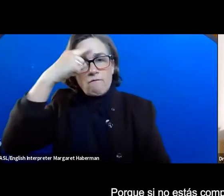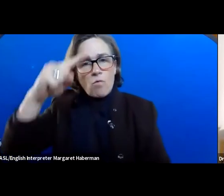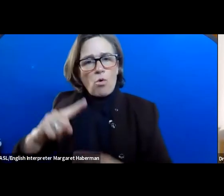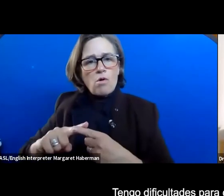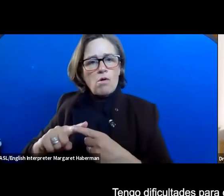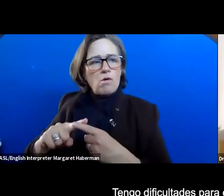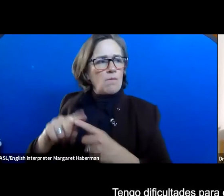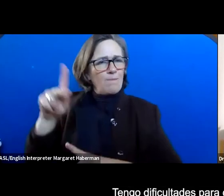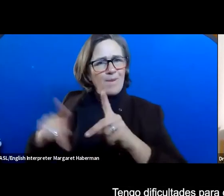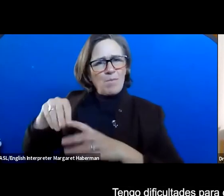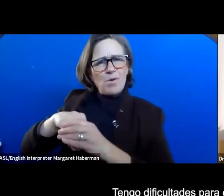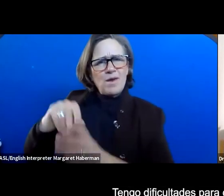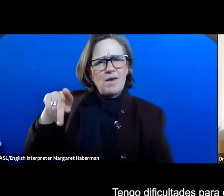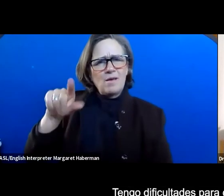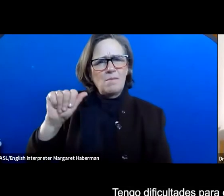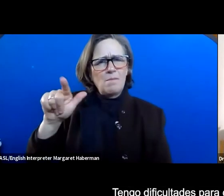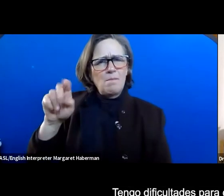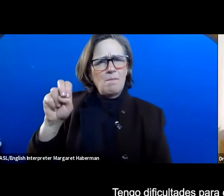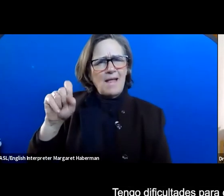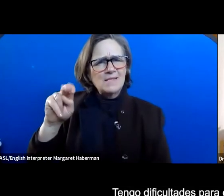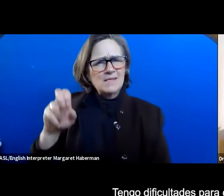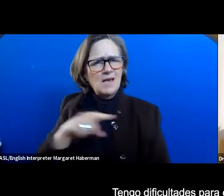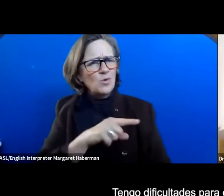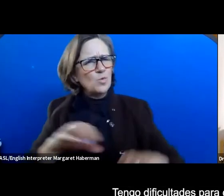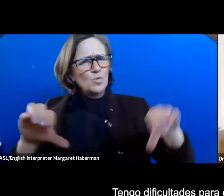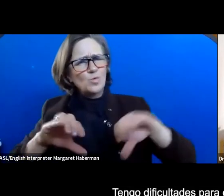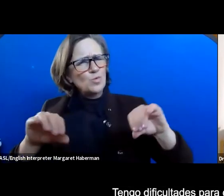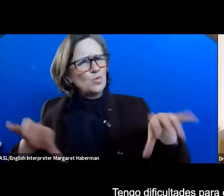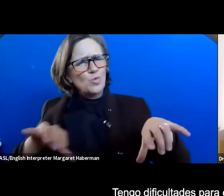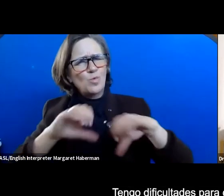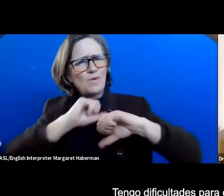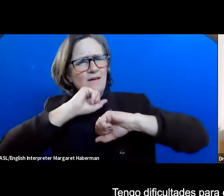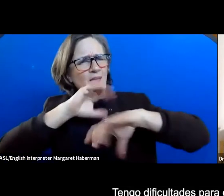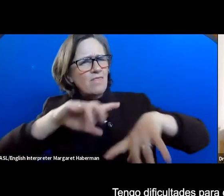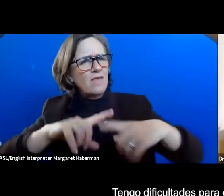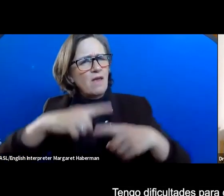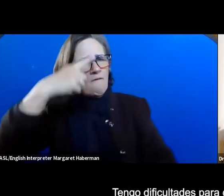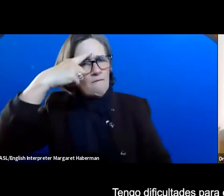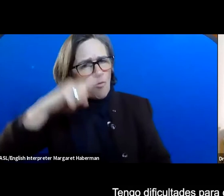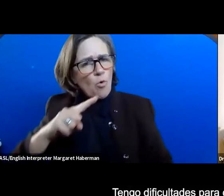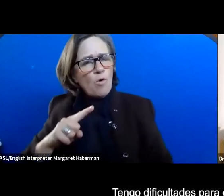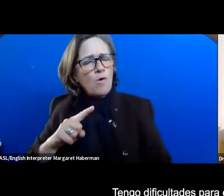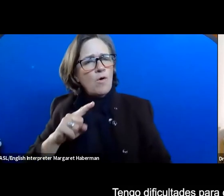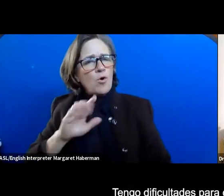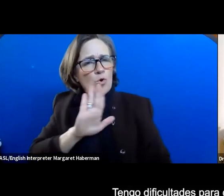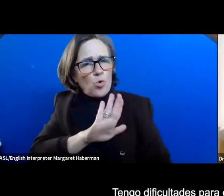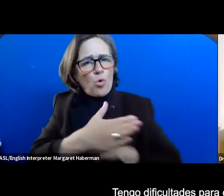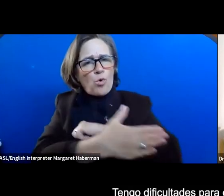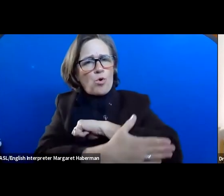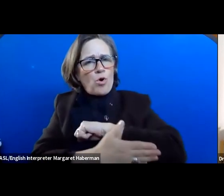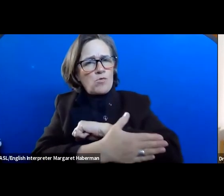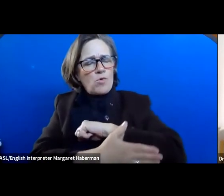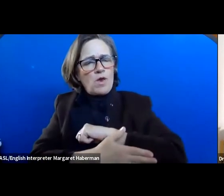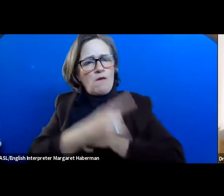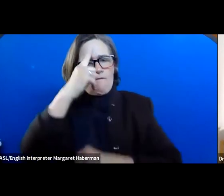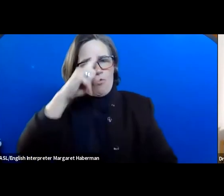American, I have difficulties believing and trusting that you actually know how to support my struggle